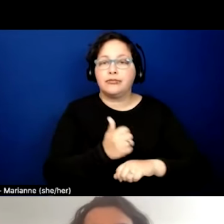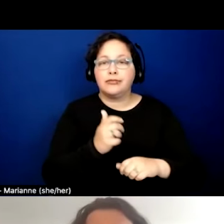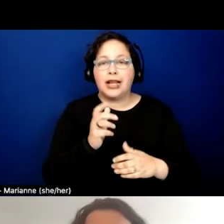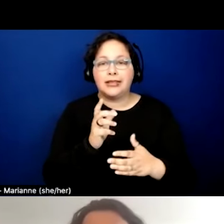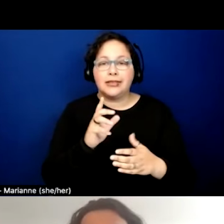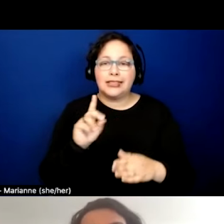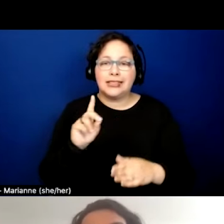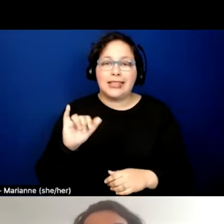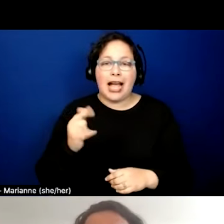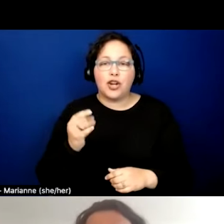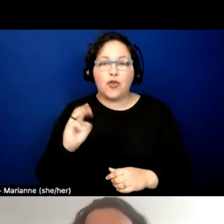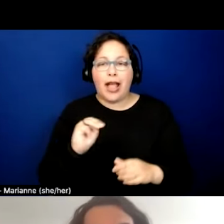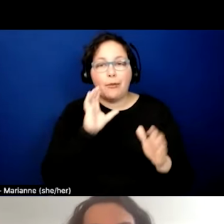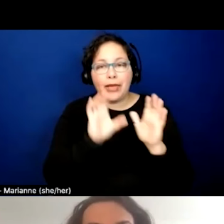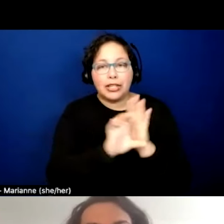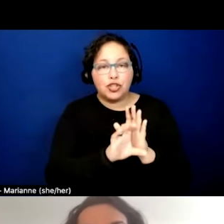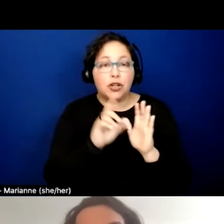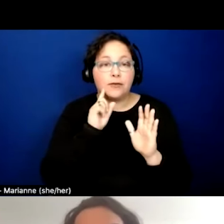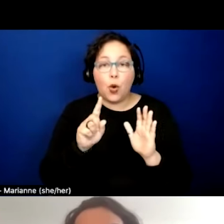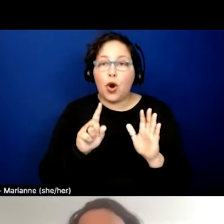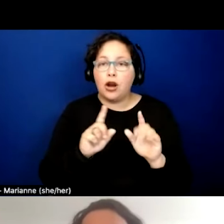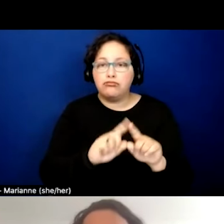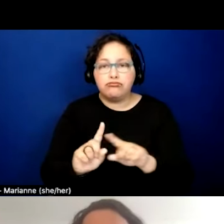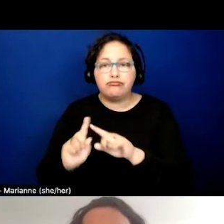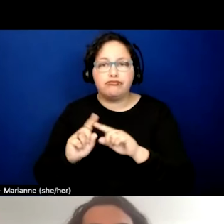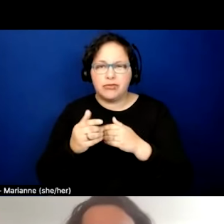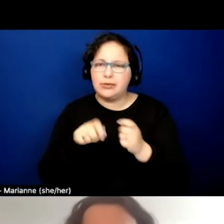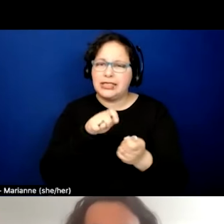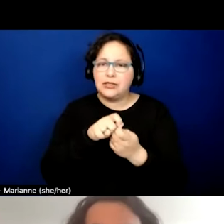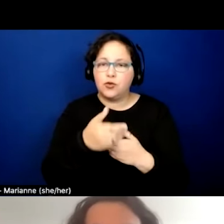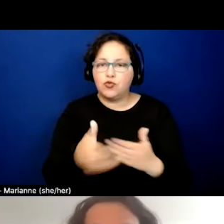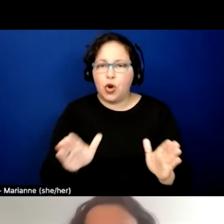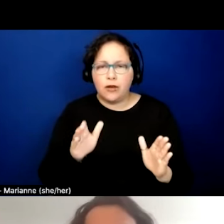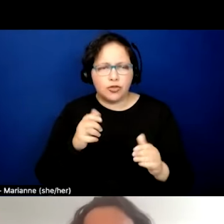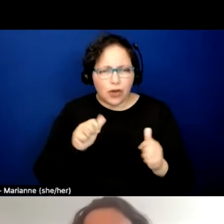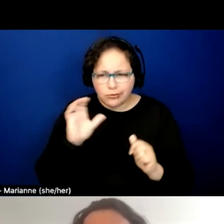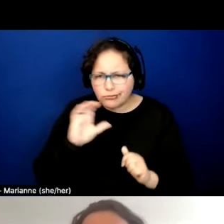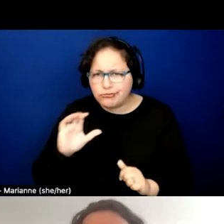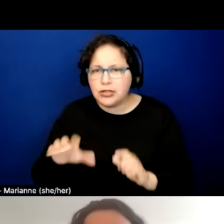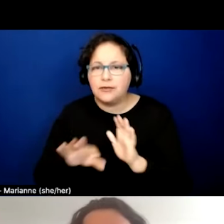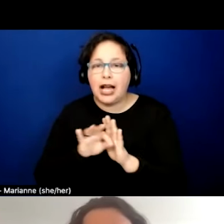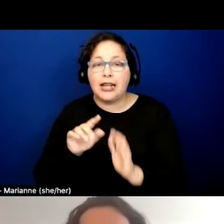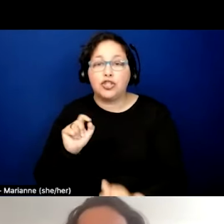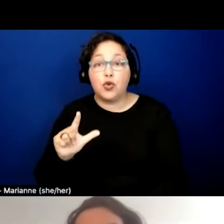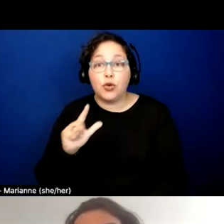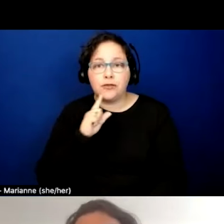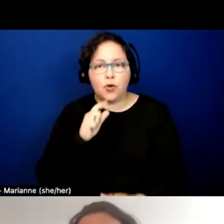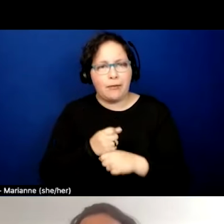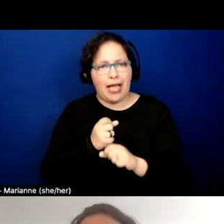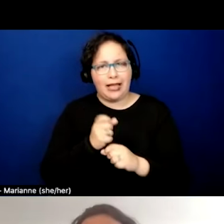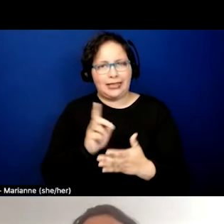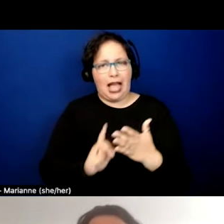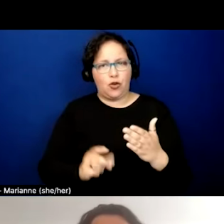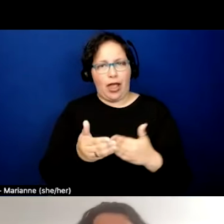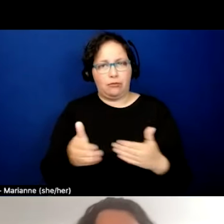Claire Kearney-Volpe, and they started looking for tools to make a diagram. Yet they found that most of the tools out there were not accessible